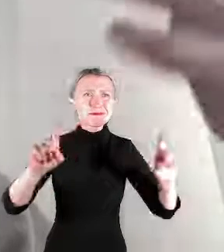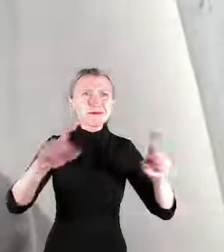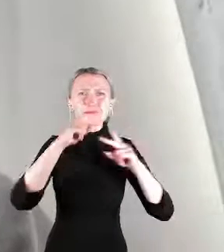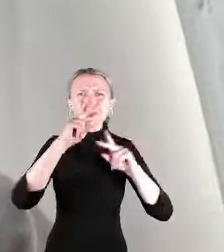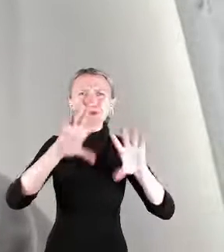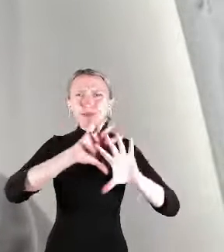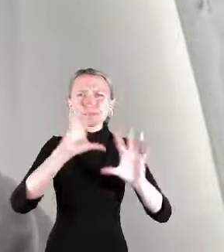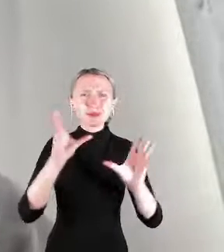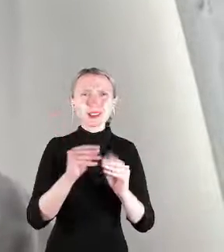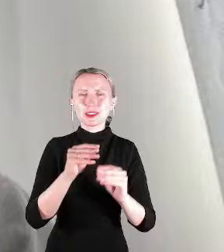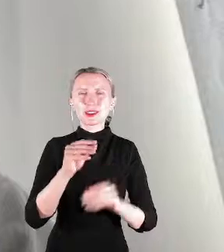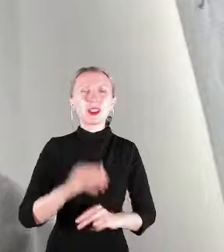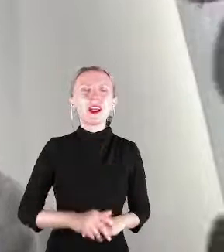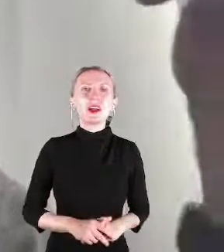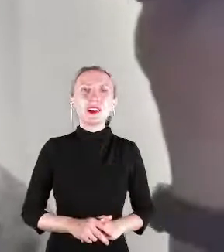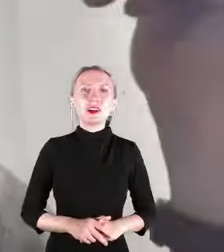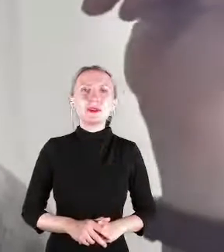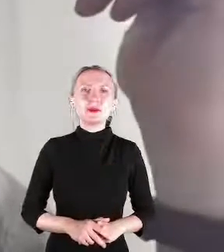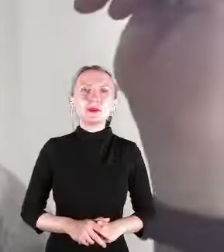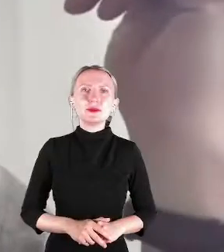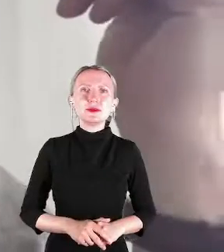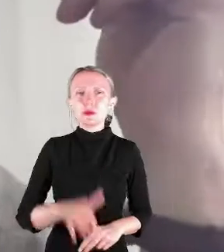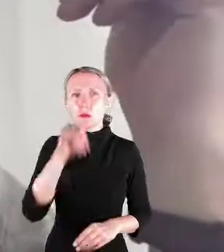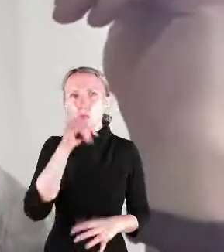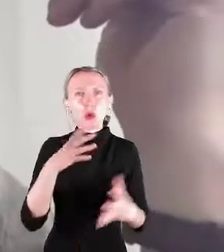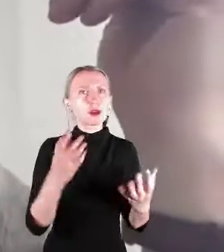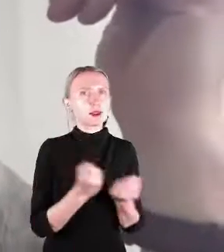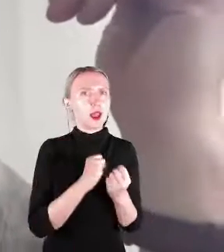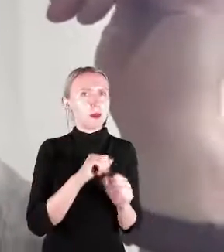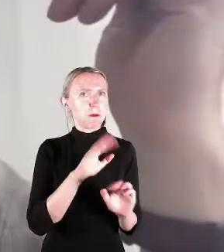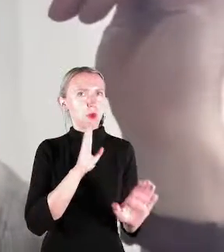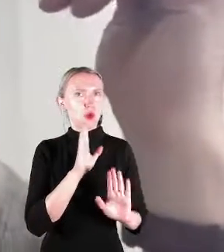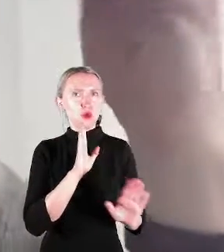in much of Sweden. But the